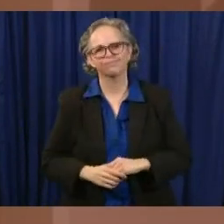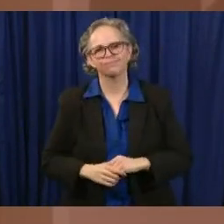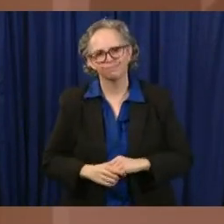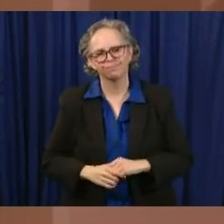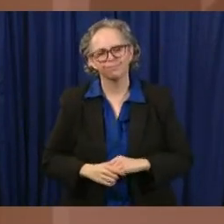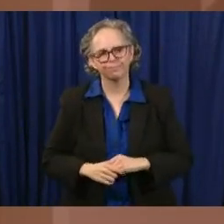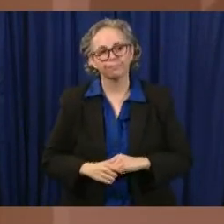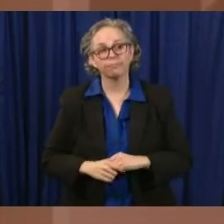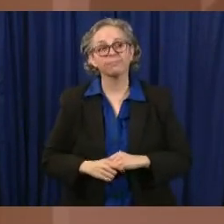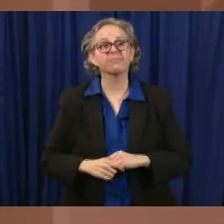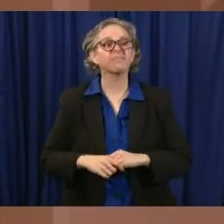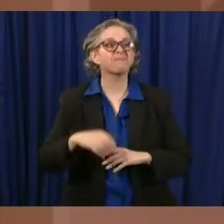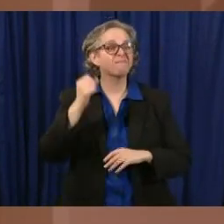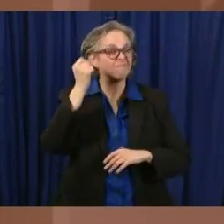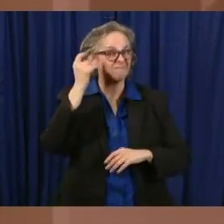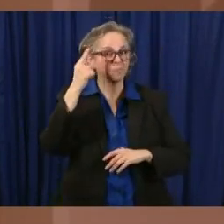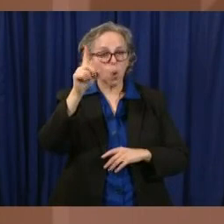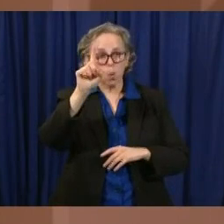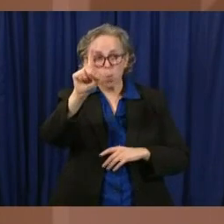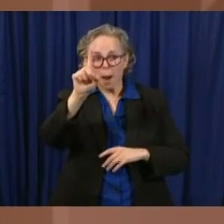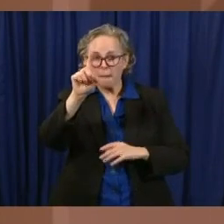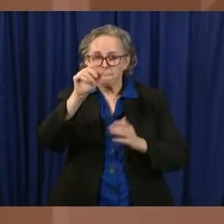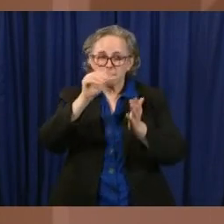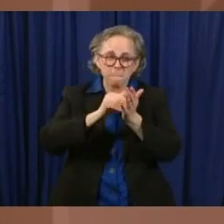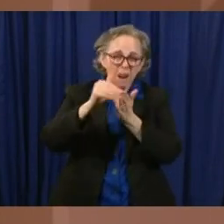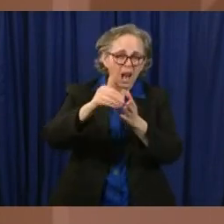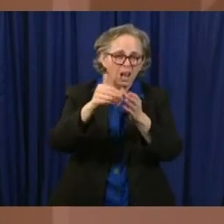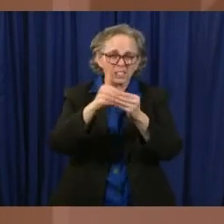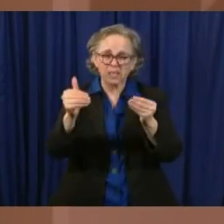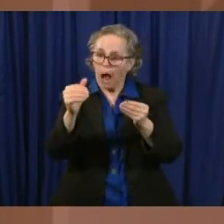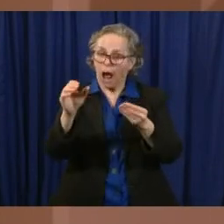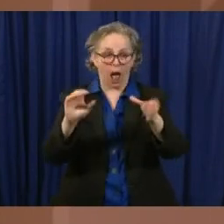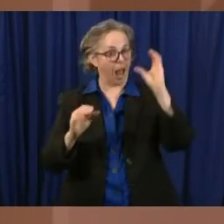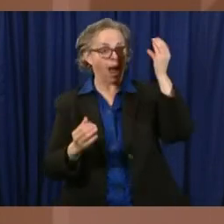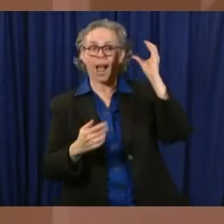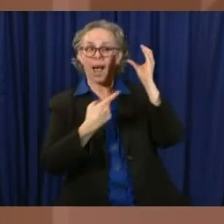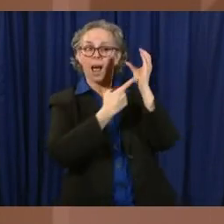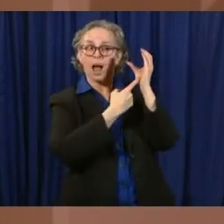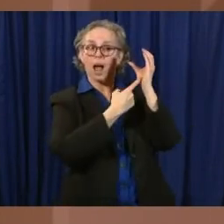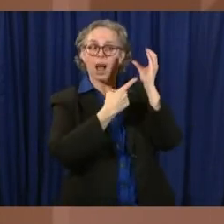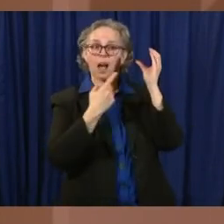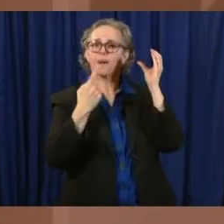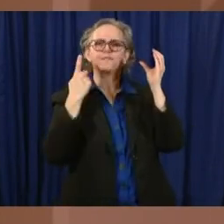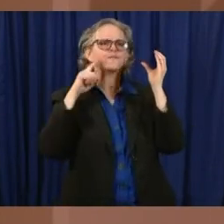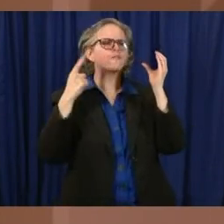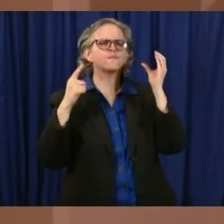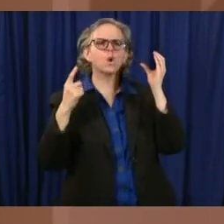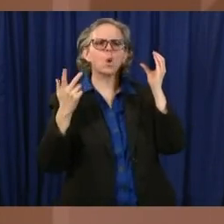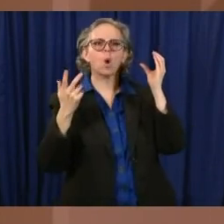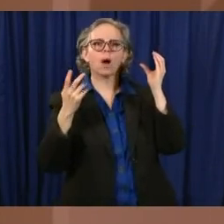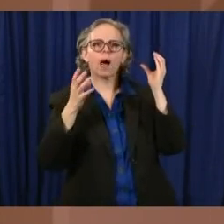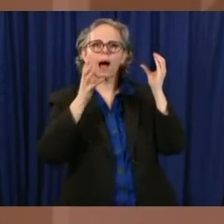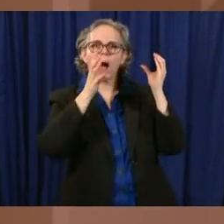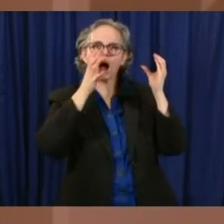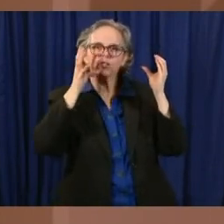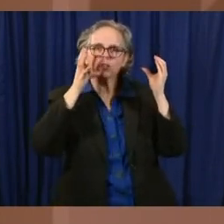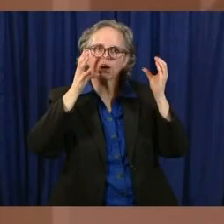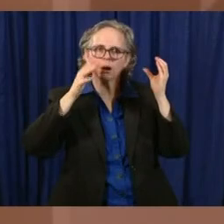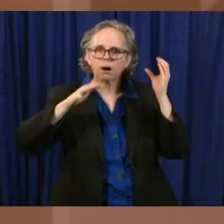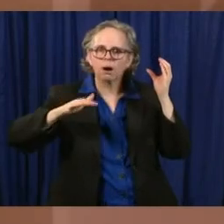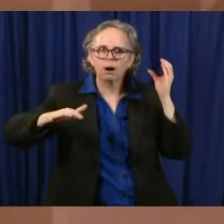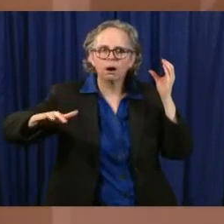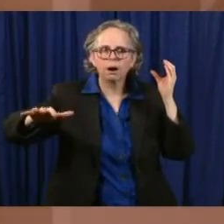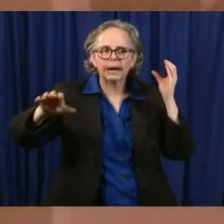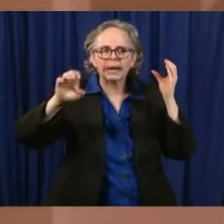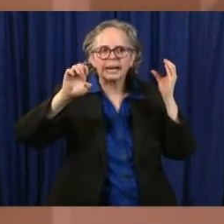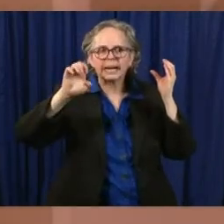Additionally, $1 million is earmarked in this fund for the Agricultural Clearance Program, where the Ohio